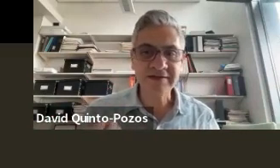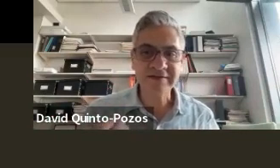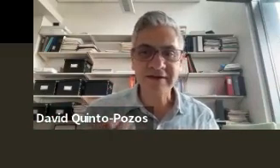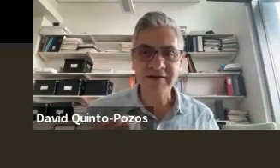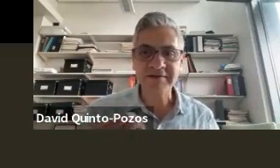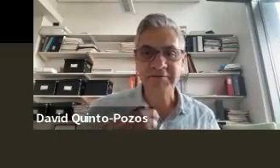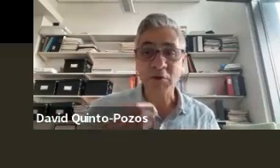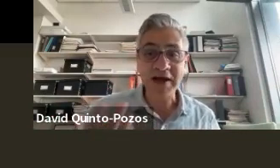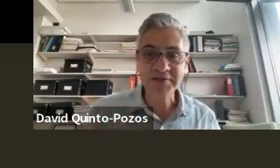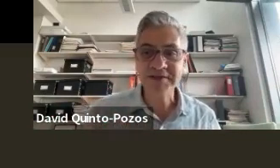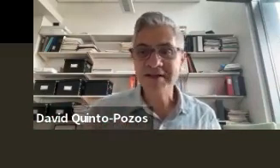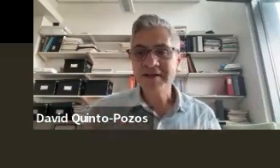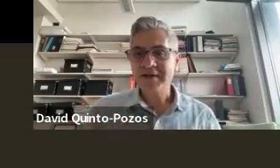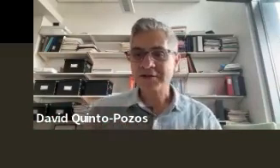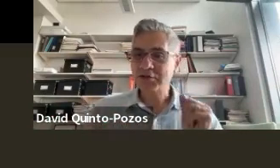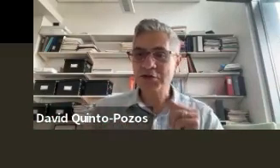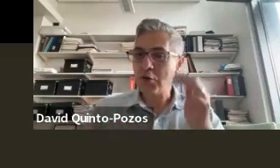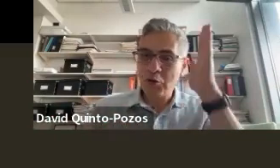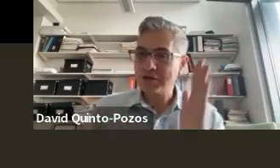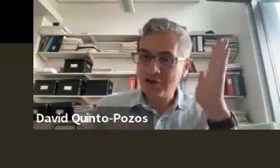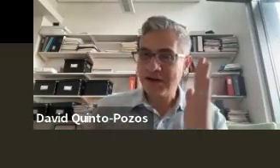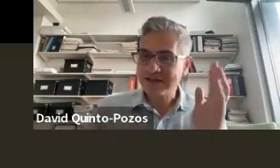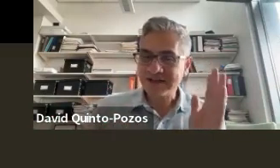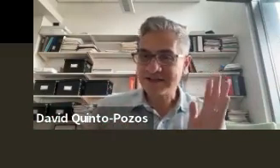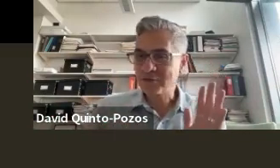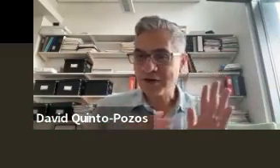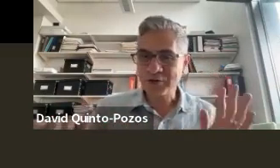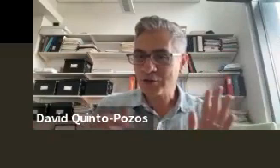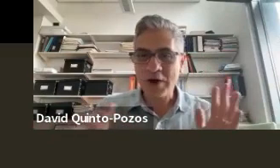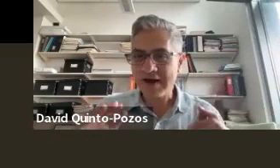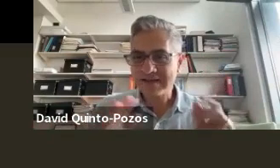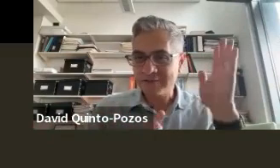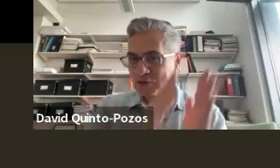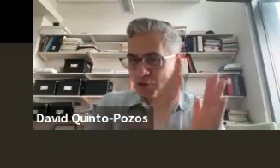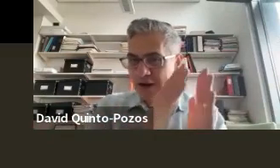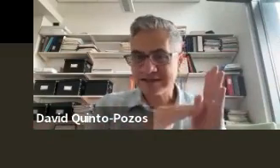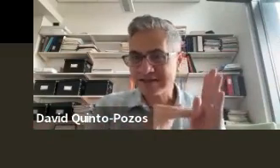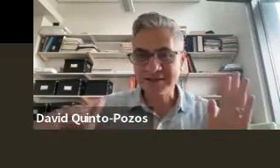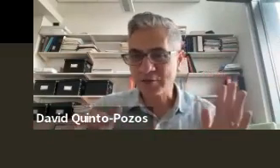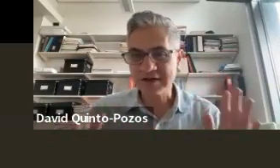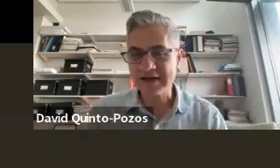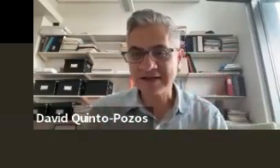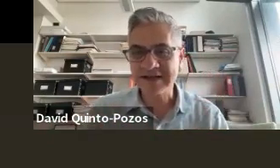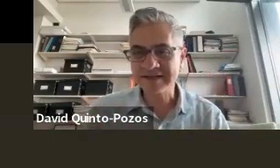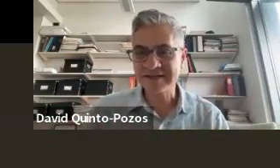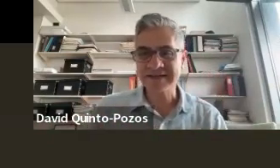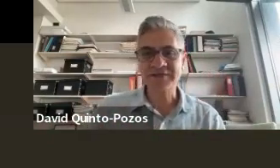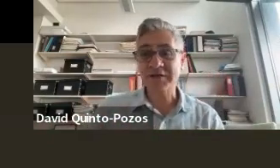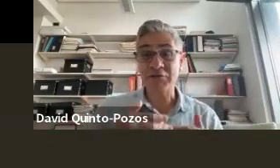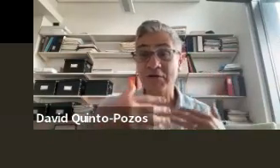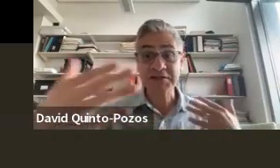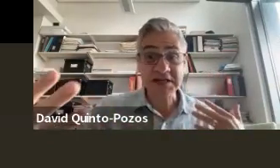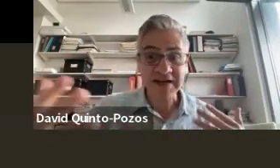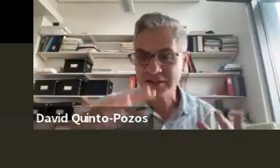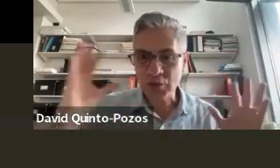axes on graphs. It's good to know what your x-axis, what your y-axis is, what x-axis is.